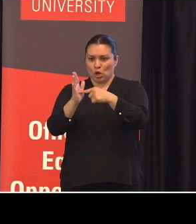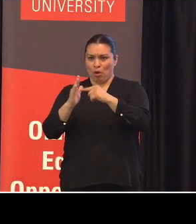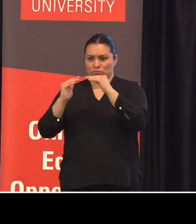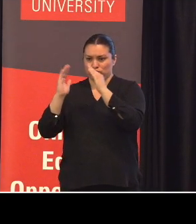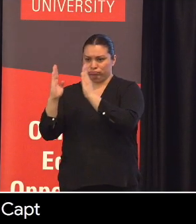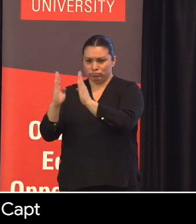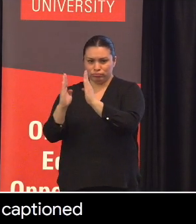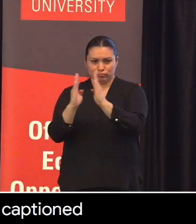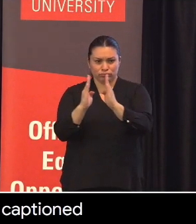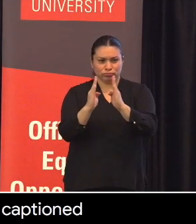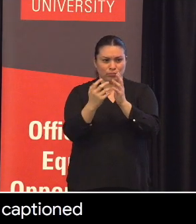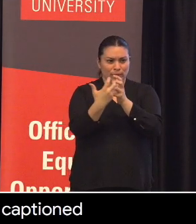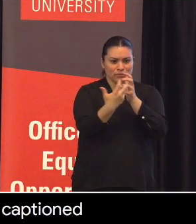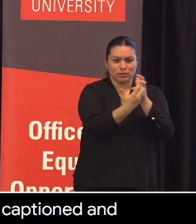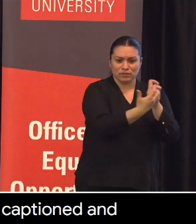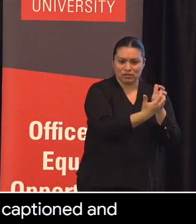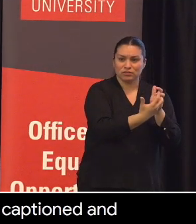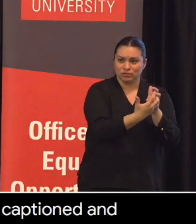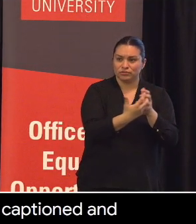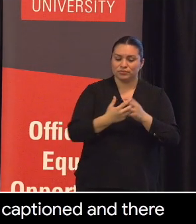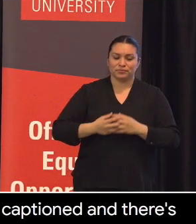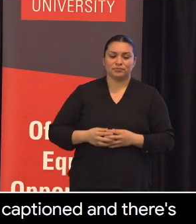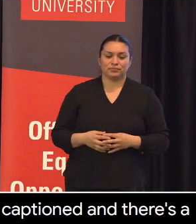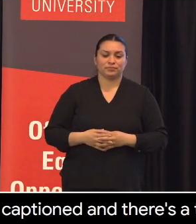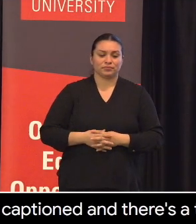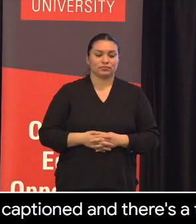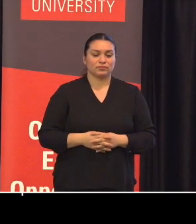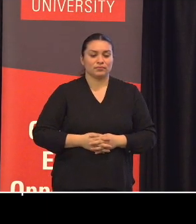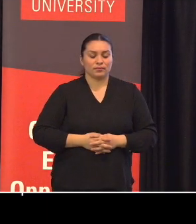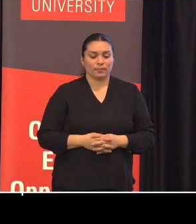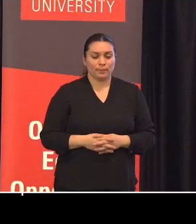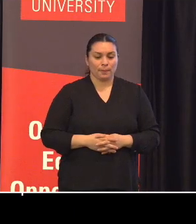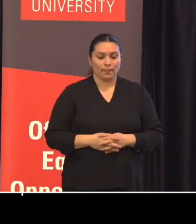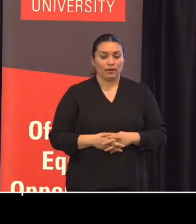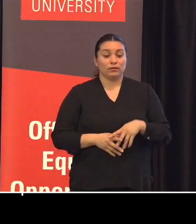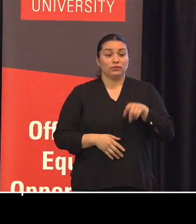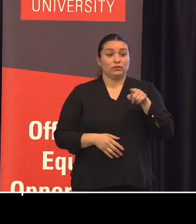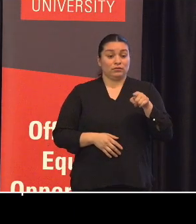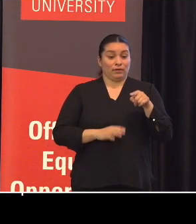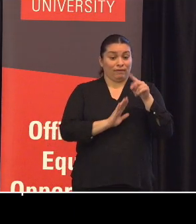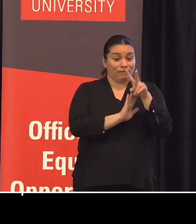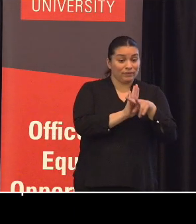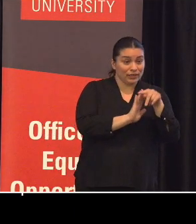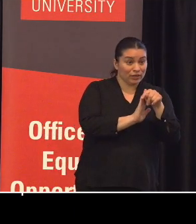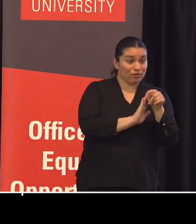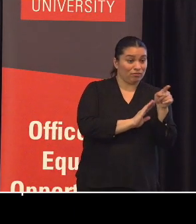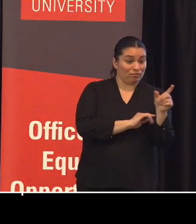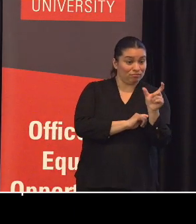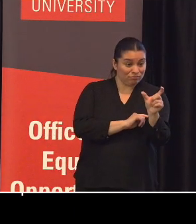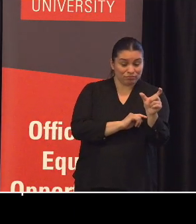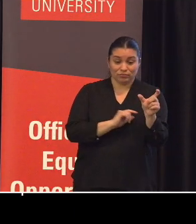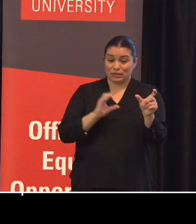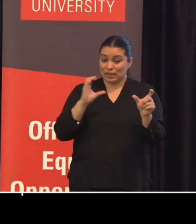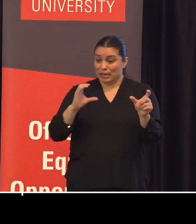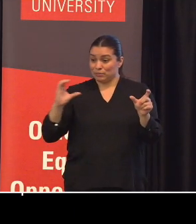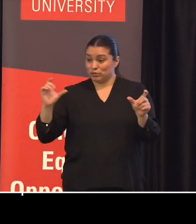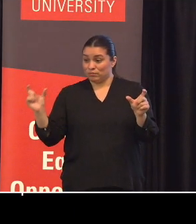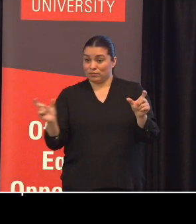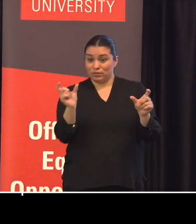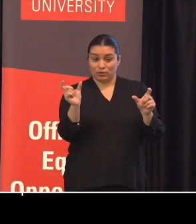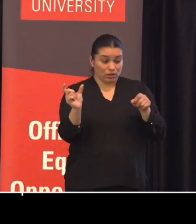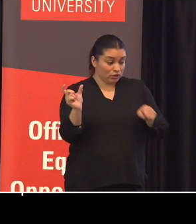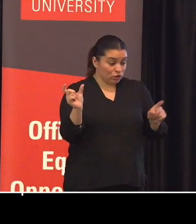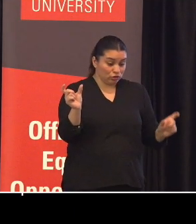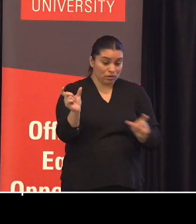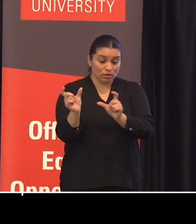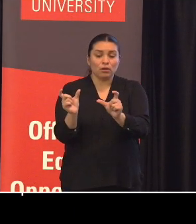is captioned, and there's a transcript, which makes it fully accessible. We've met every part of the law, and we used AI,